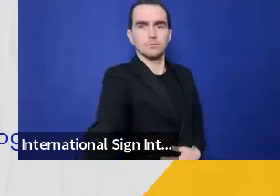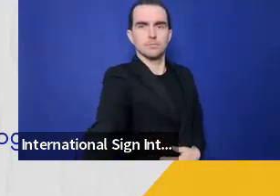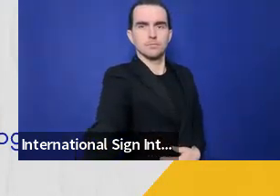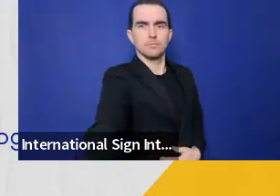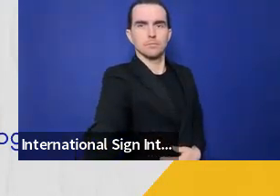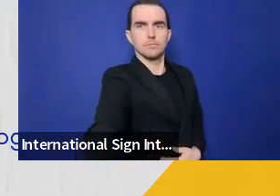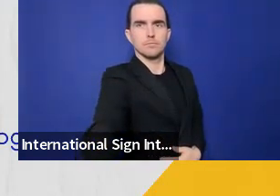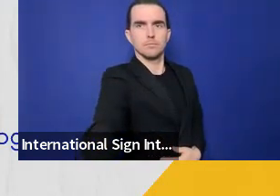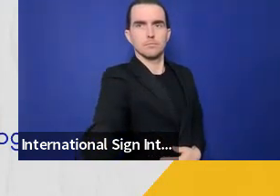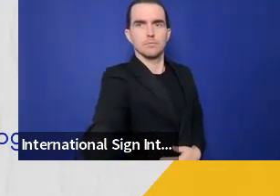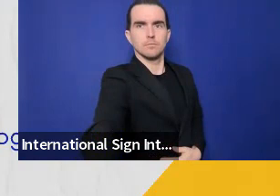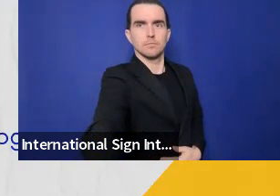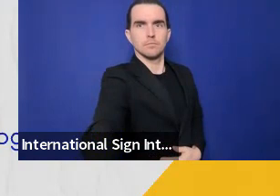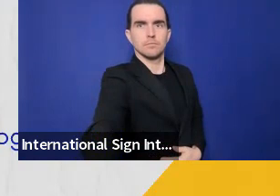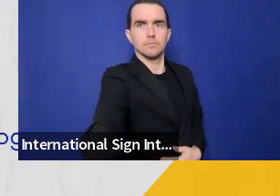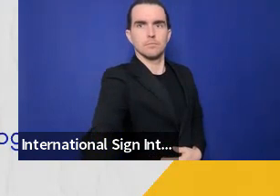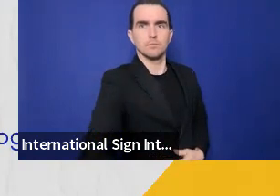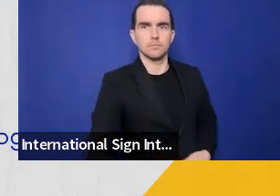Vietnam.